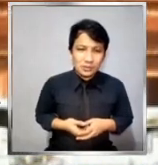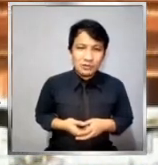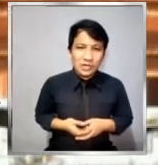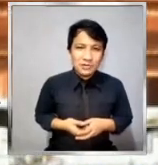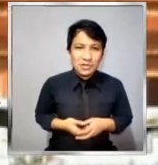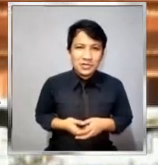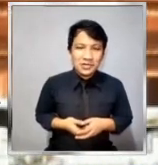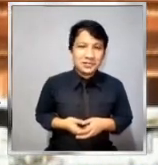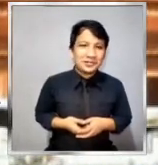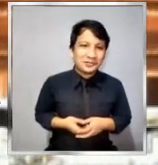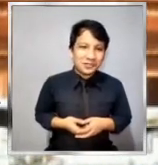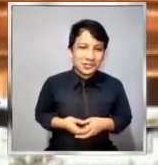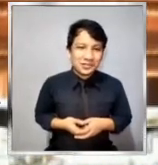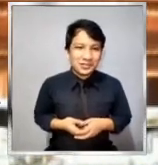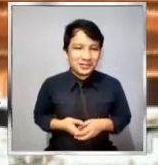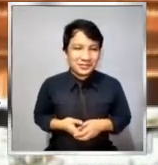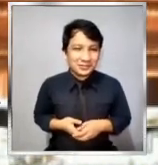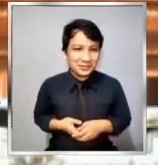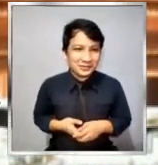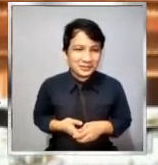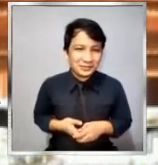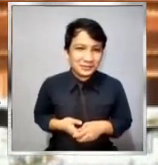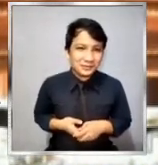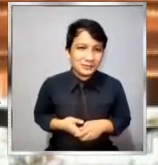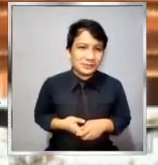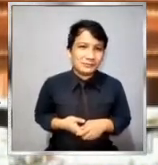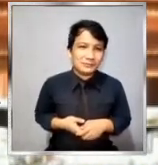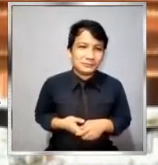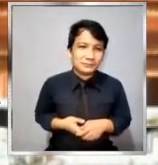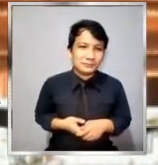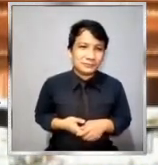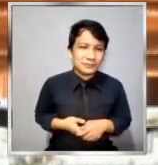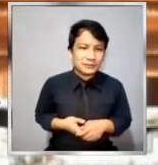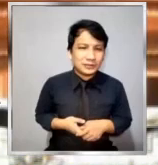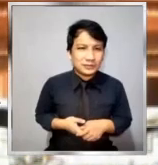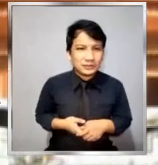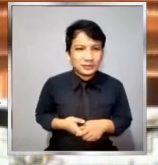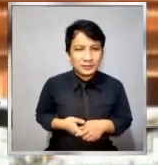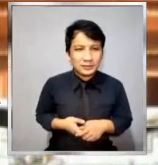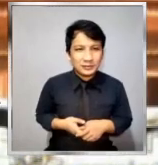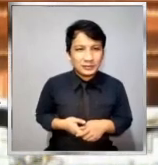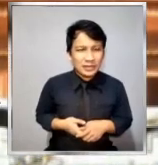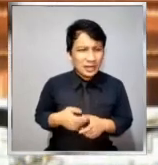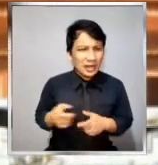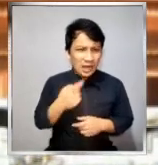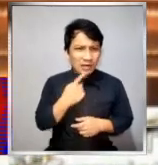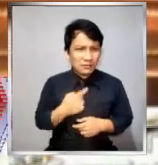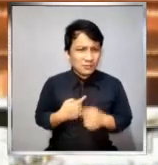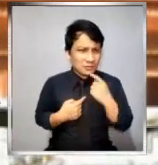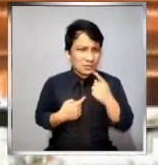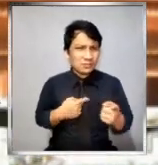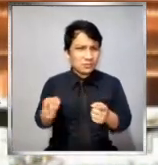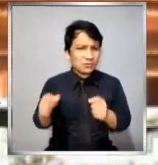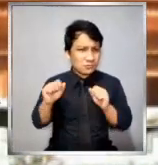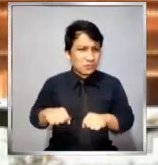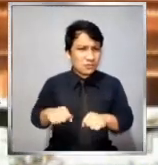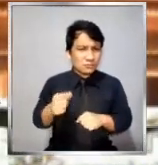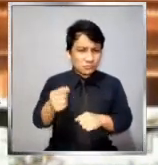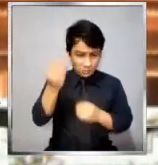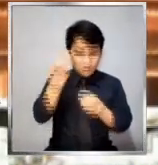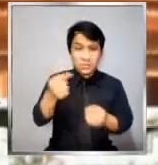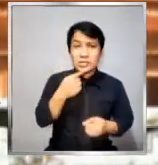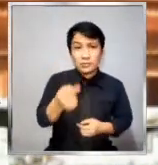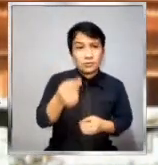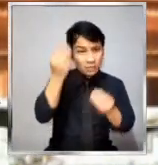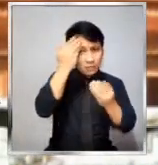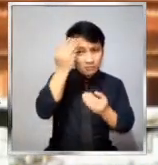talaga. That has been the rule that I have imposed on you. I'm saying this so that people will know. Na